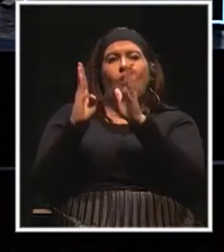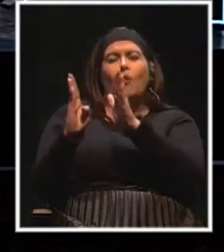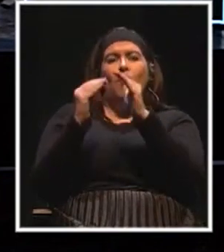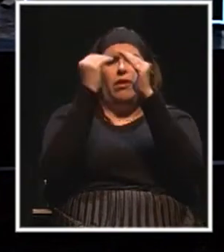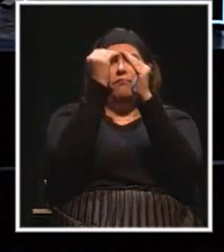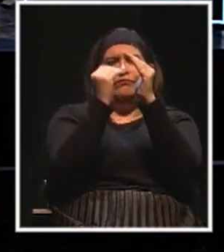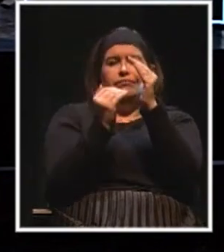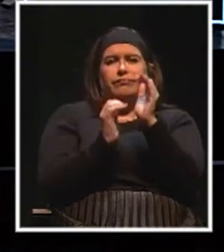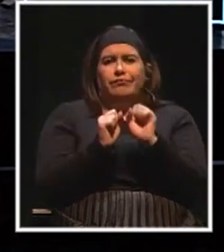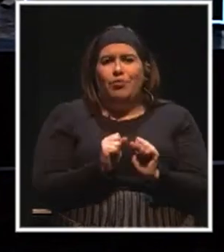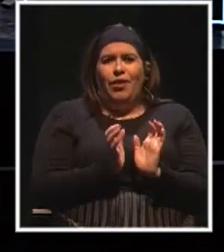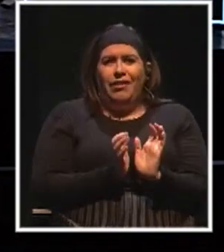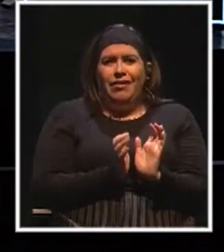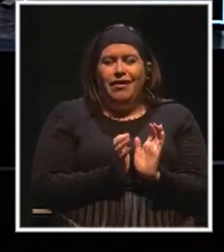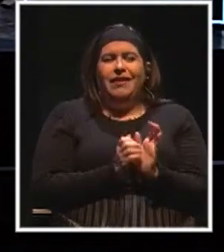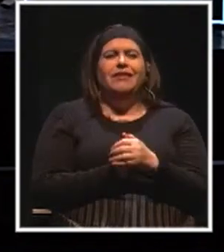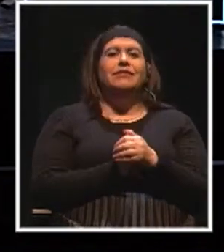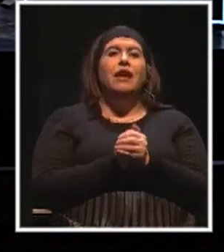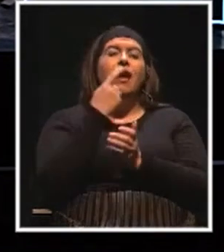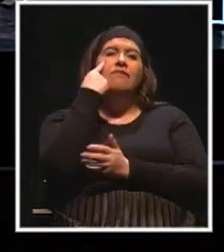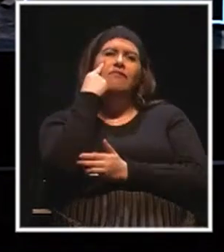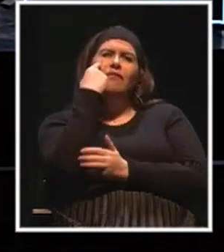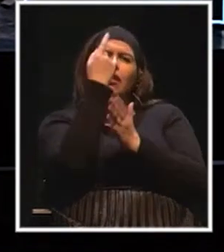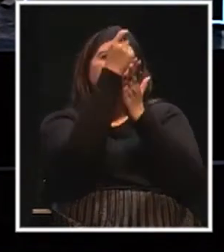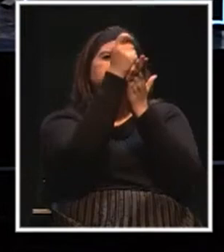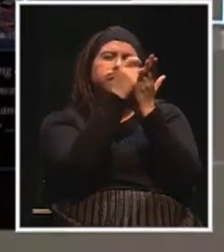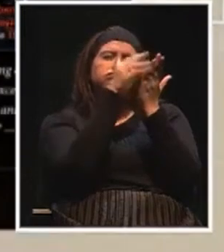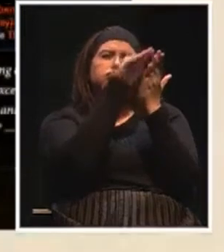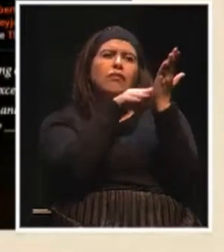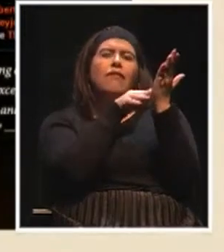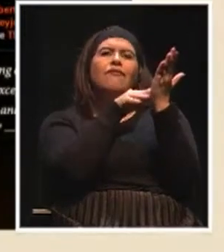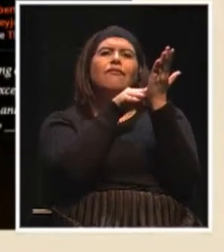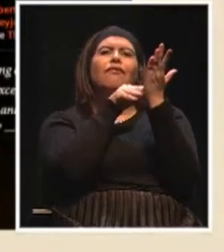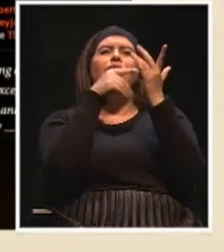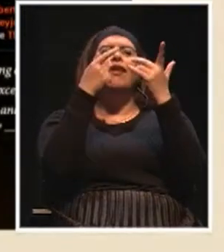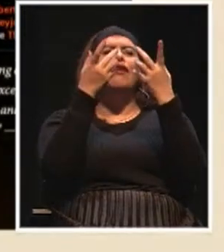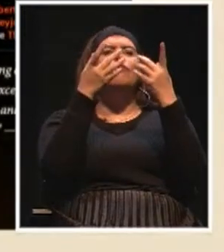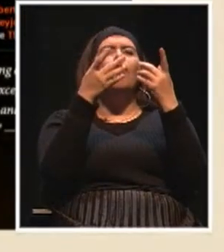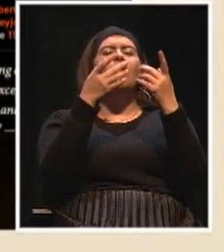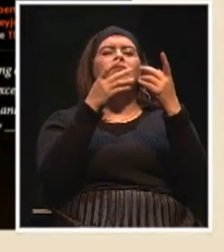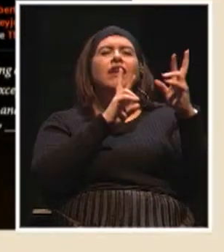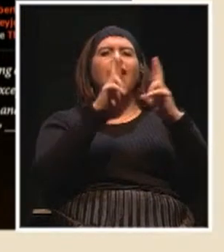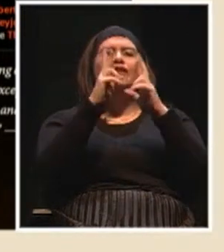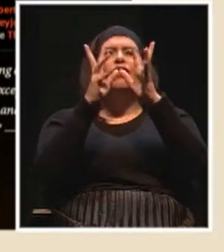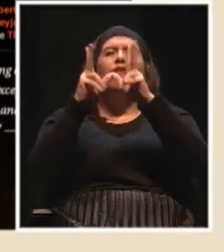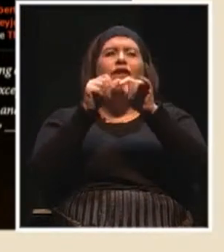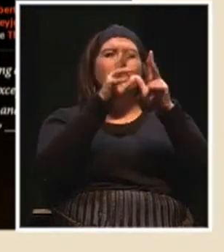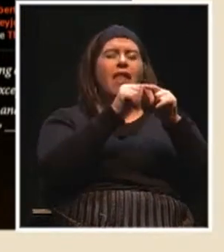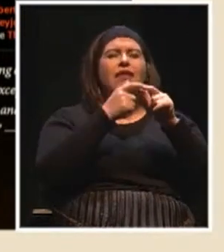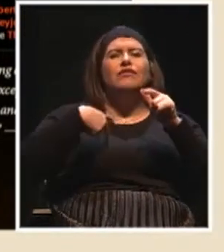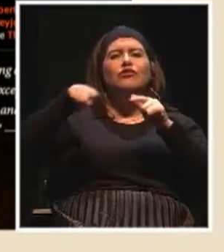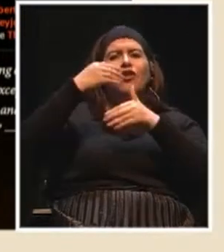go through these family trees, which we had advanced and advanced and advanced from the versions that, George R. R. Martin